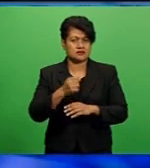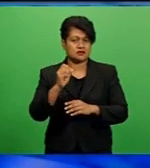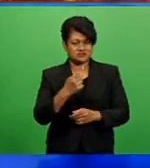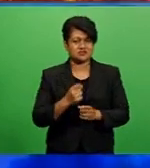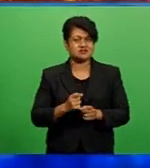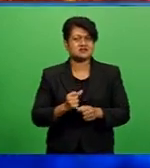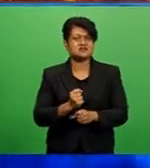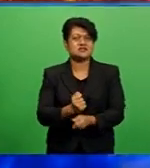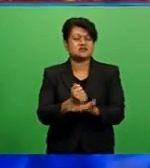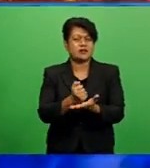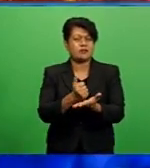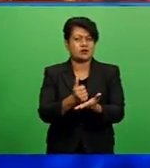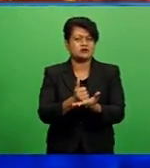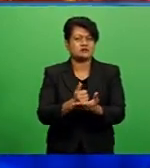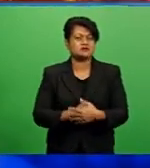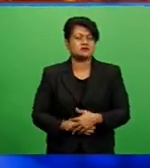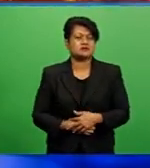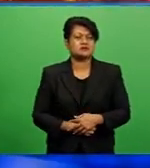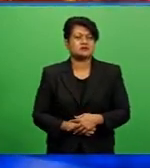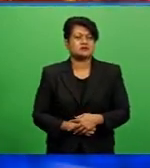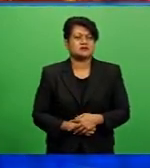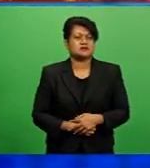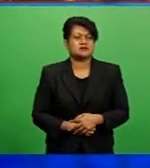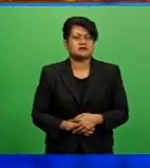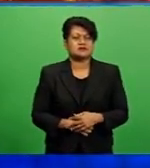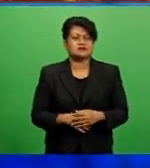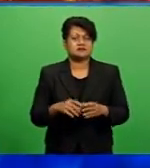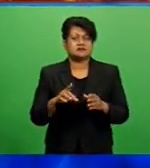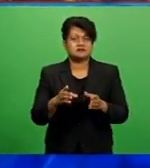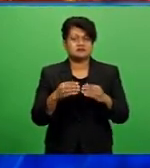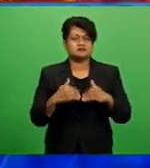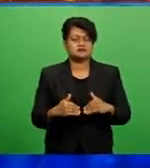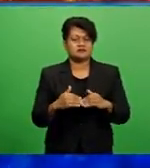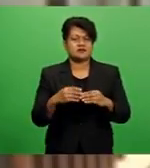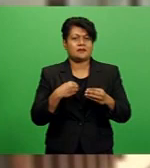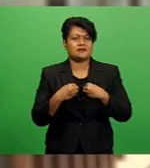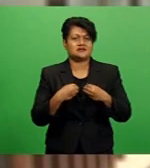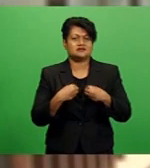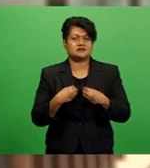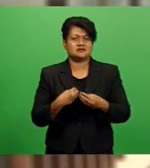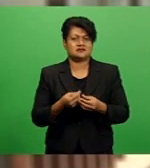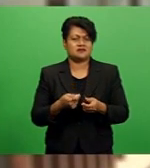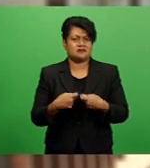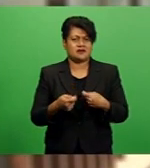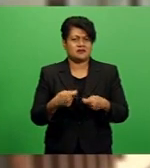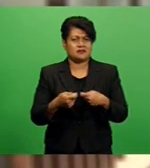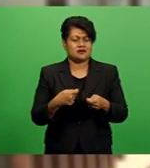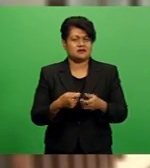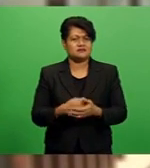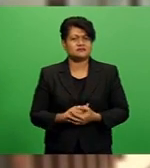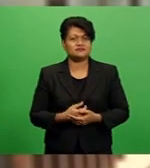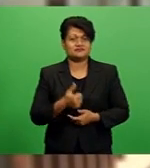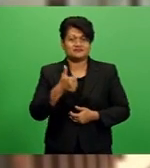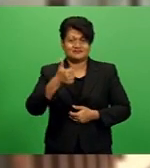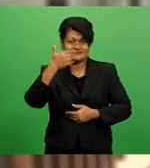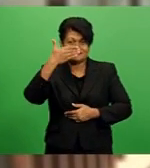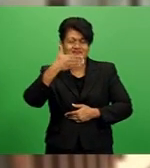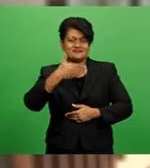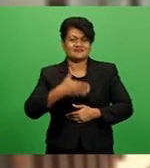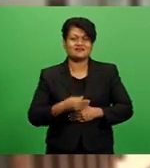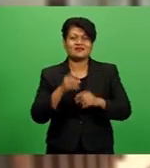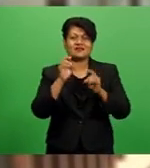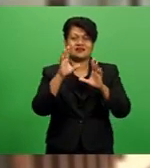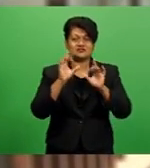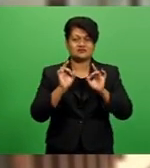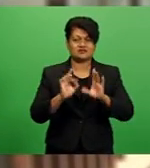the weekend. Sinifer joins us now with the latest from the money market. Good evening. The Australian dollar